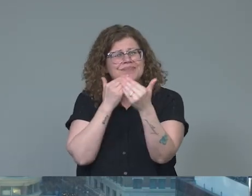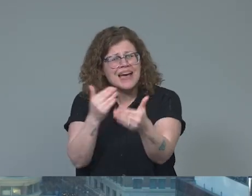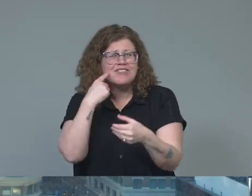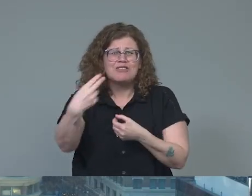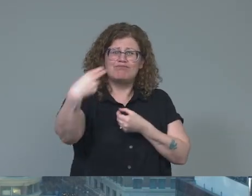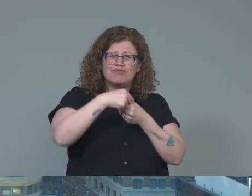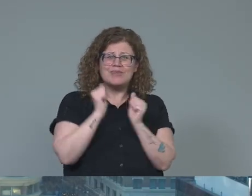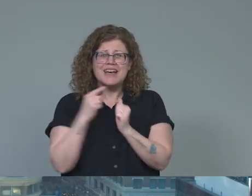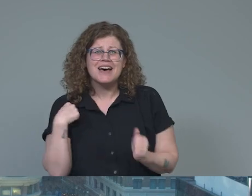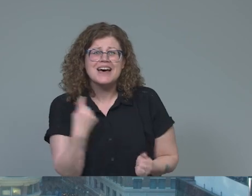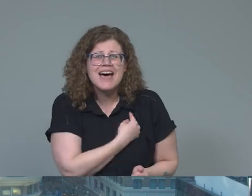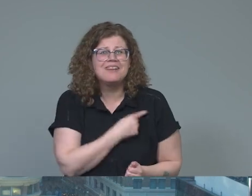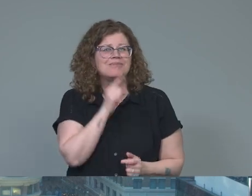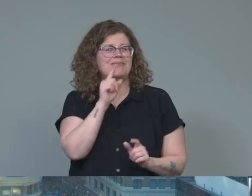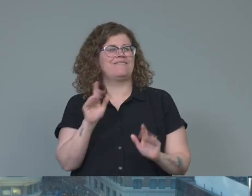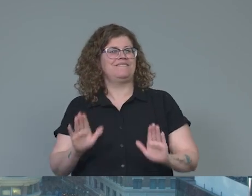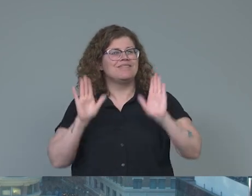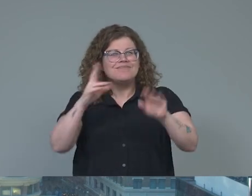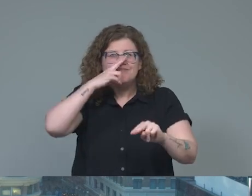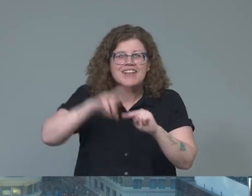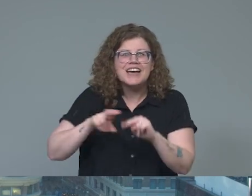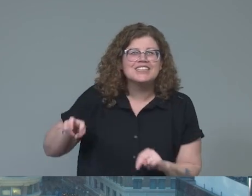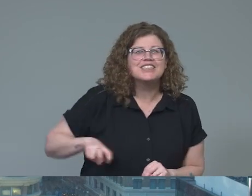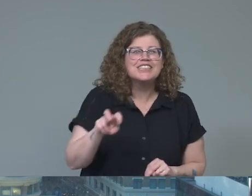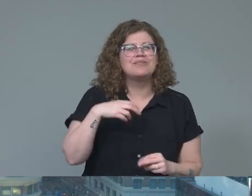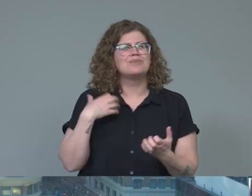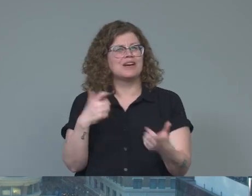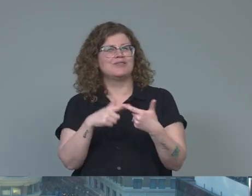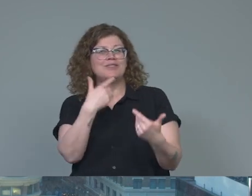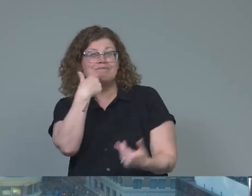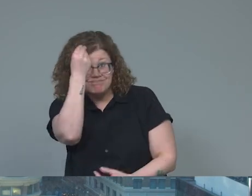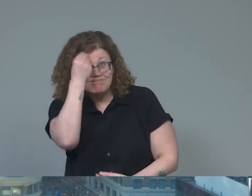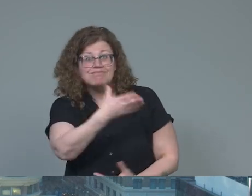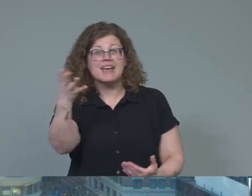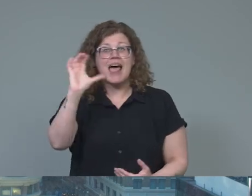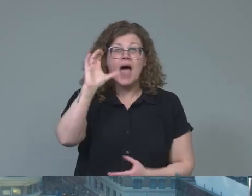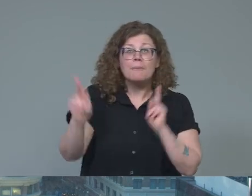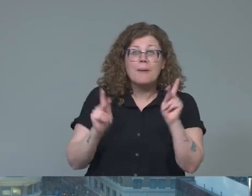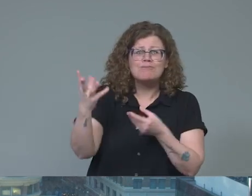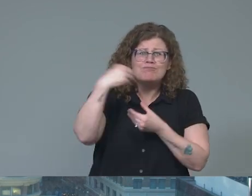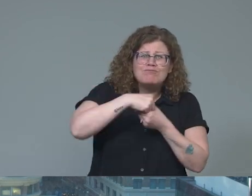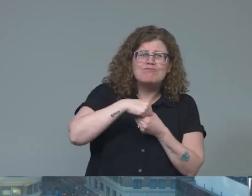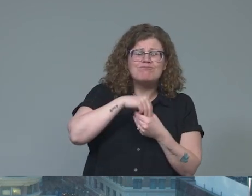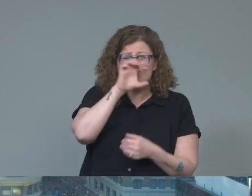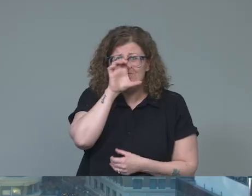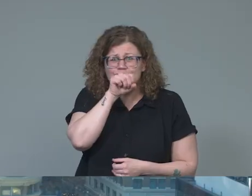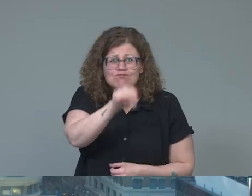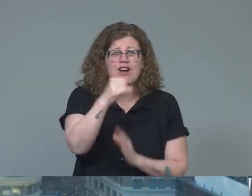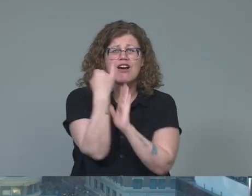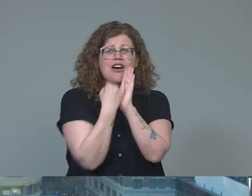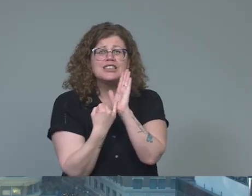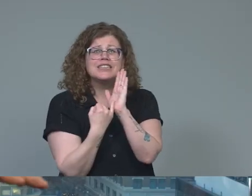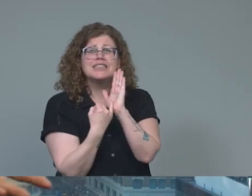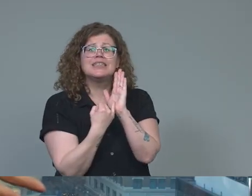us something, right? And so I want us to be a part of continuing and multiplying and building